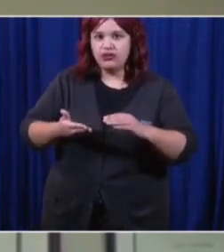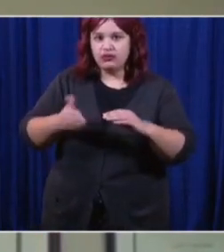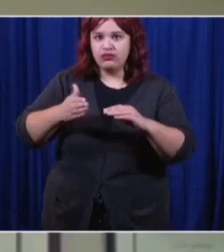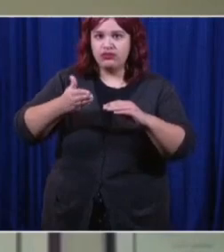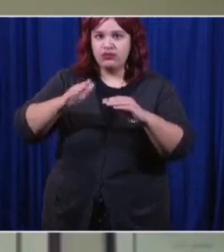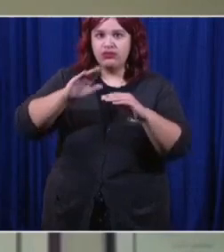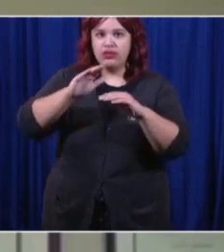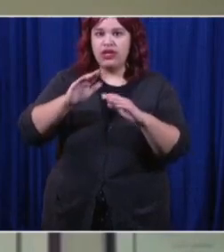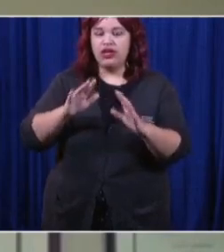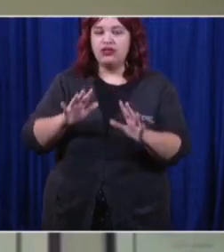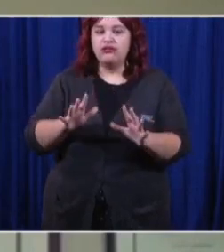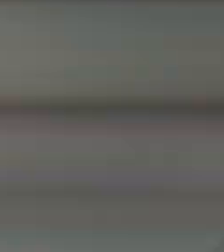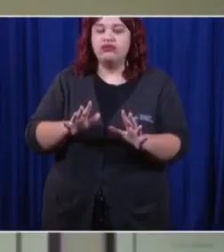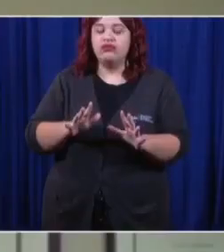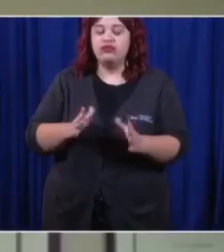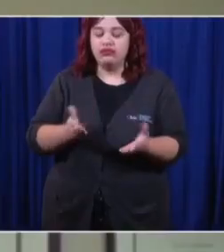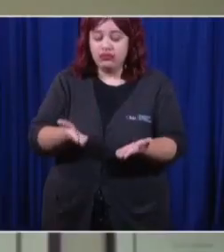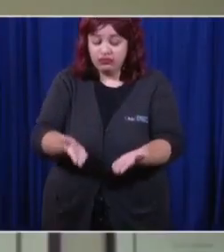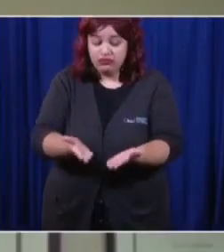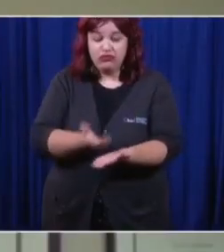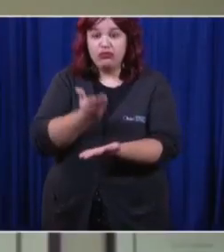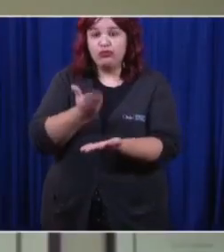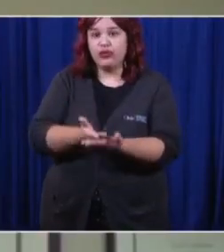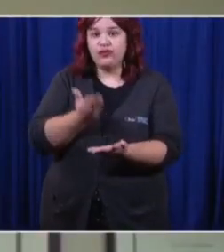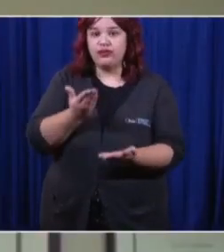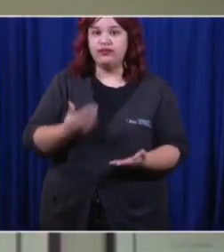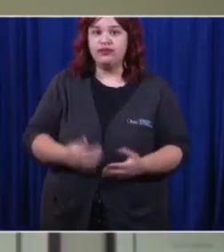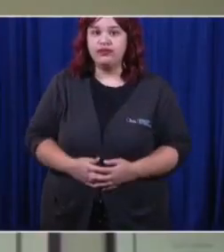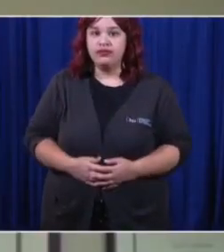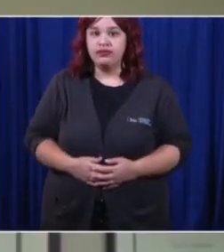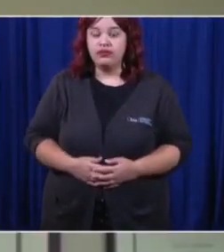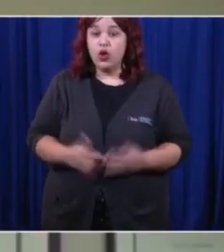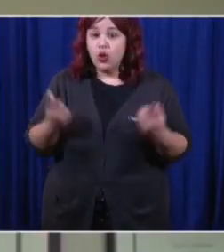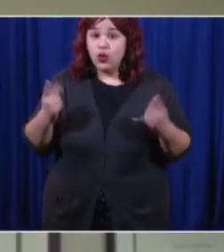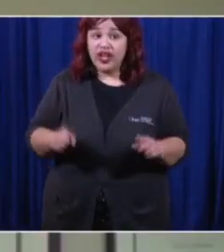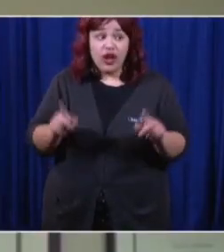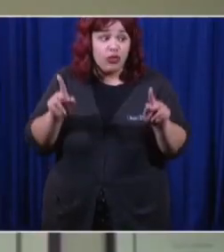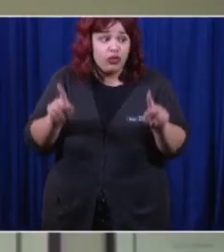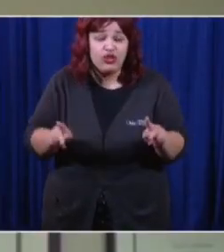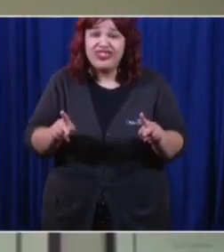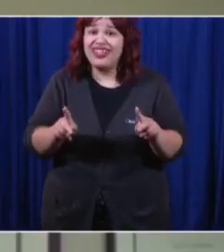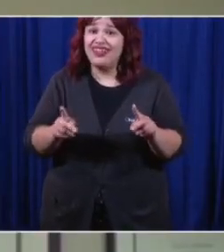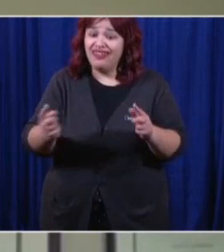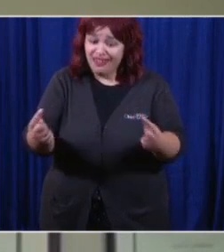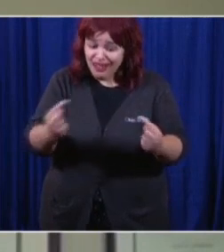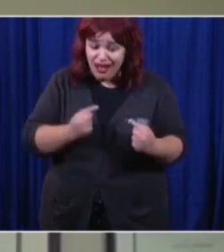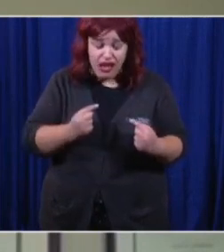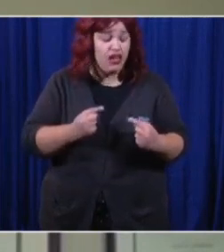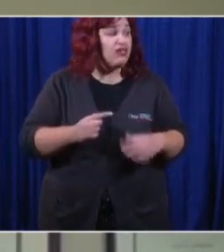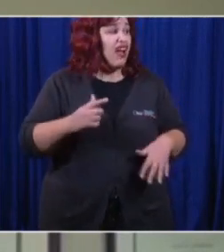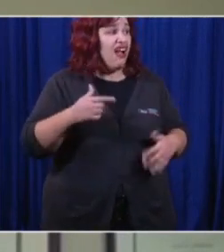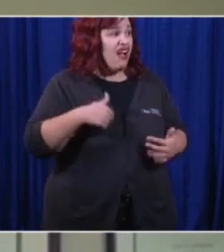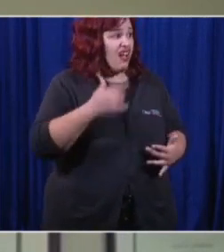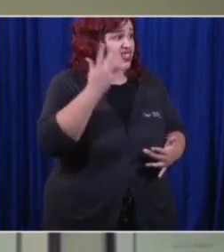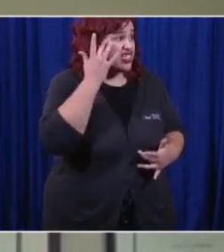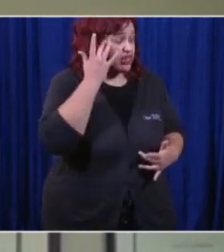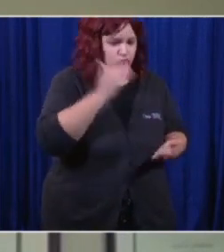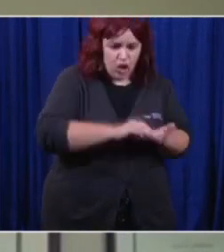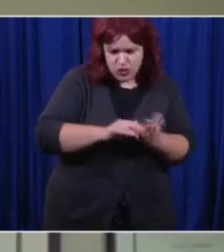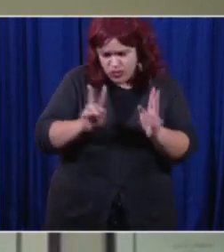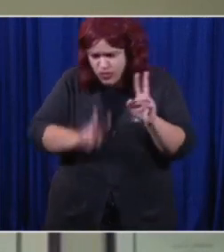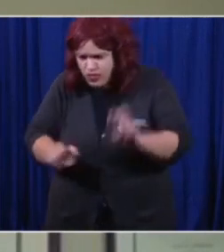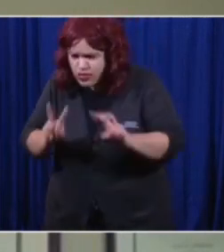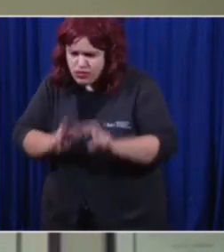sick patient comes to the hospital and is evaluated by a physician for admission, all that doctor's thinking about